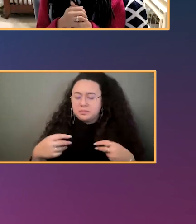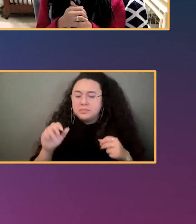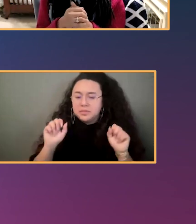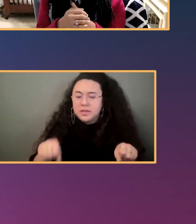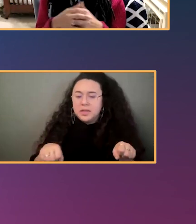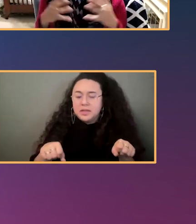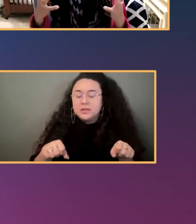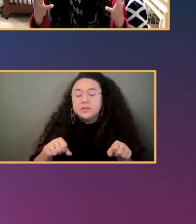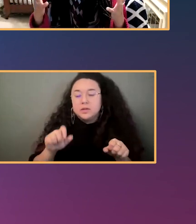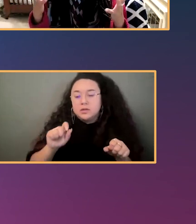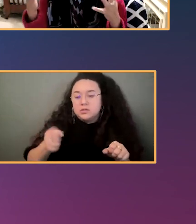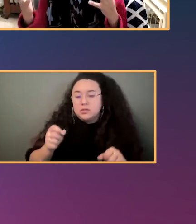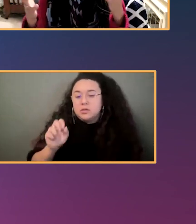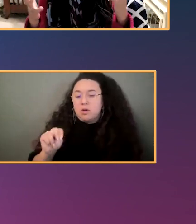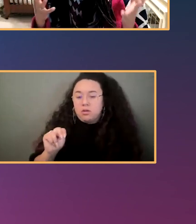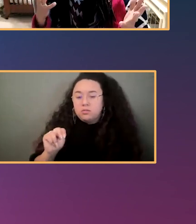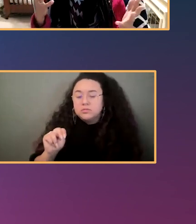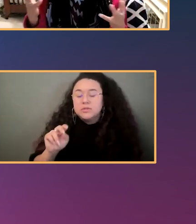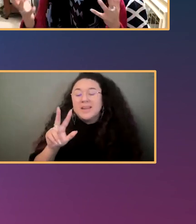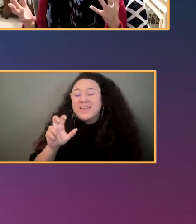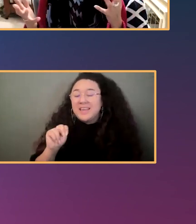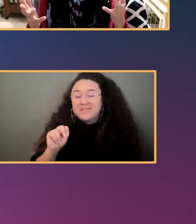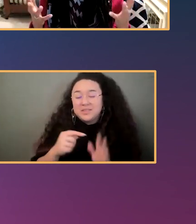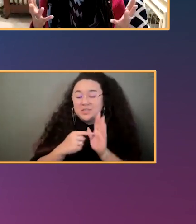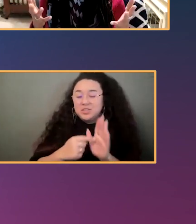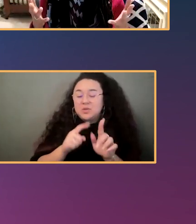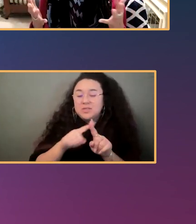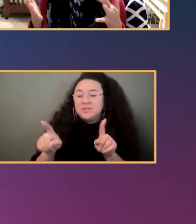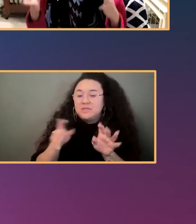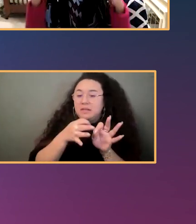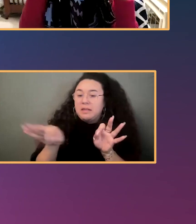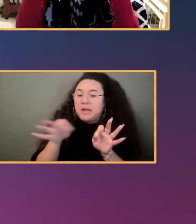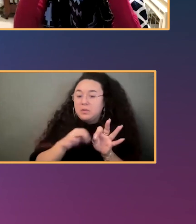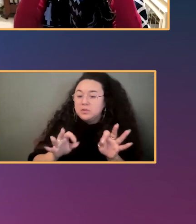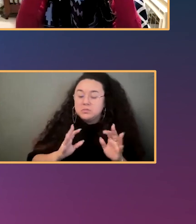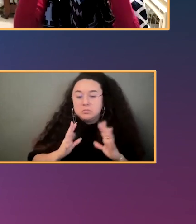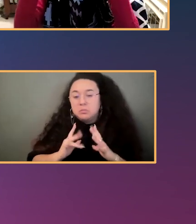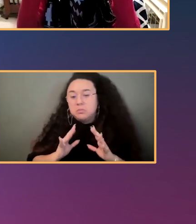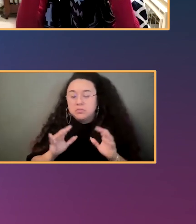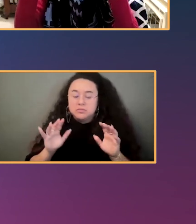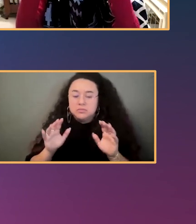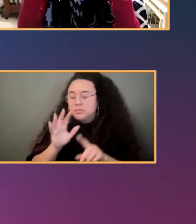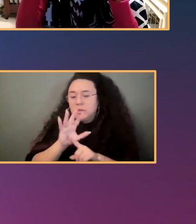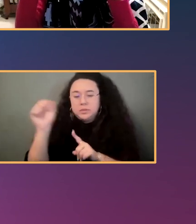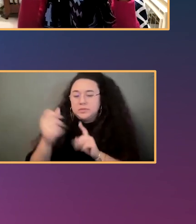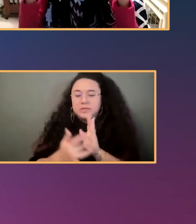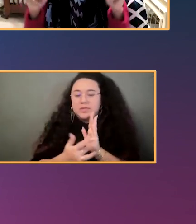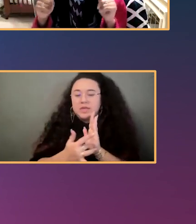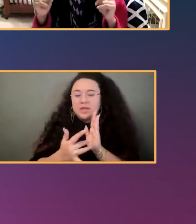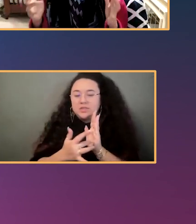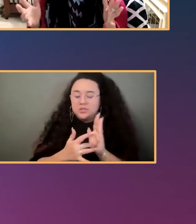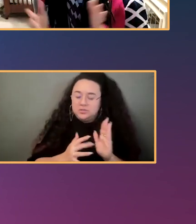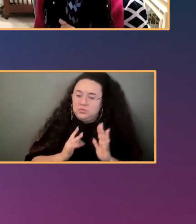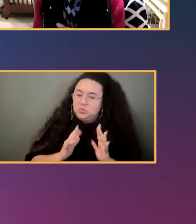can turn that on and you can even display it in different languages. Oh my God, technology, just be teching